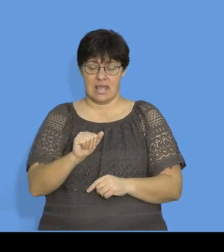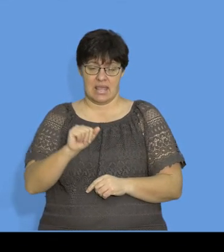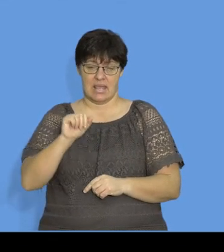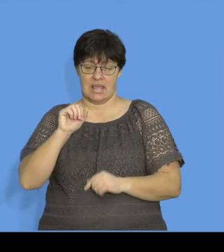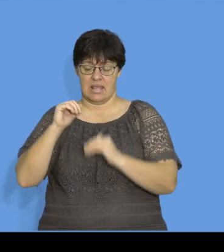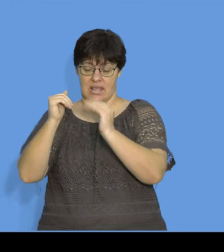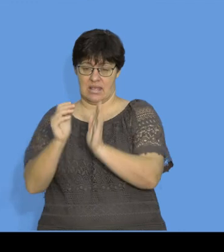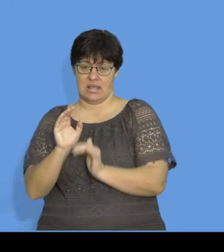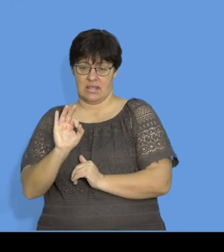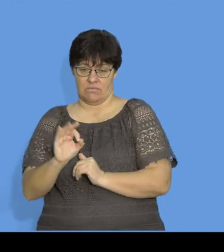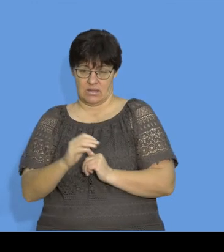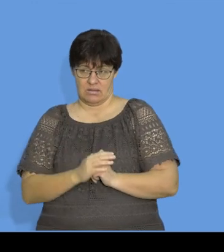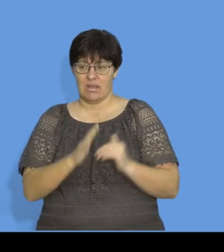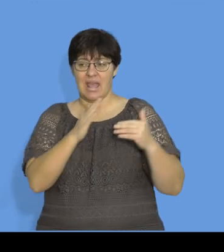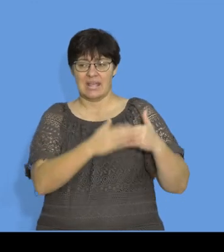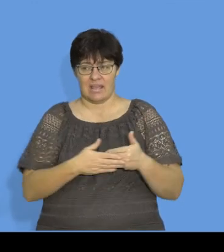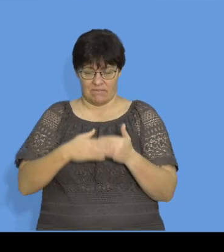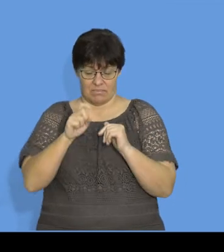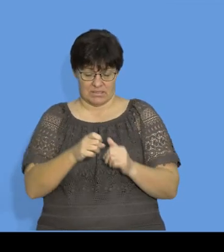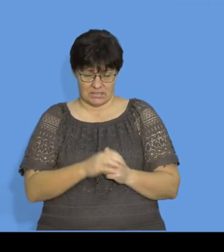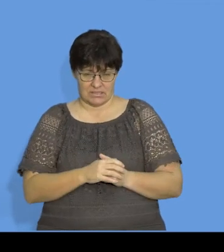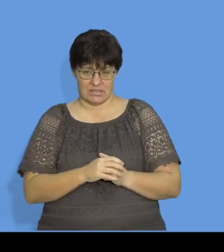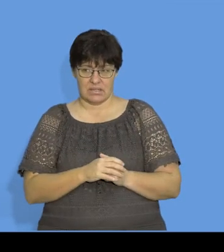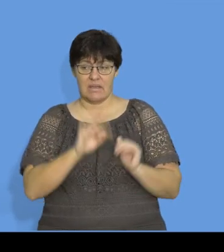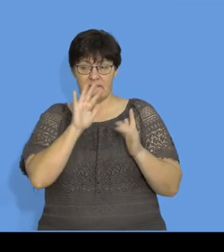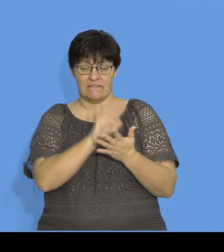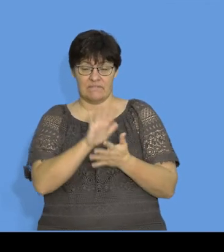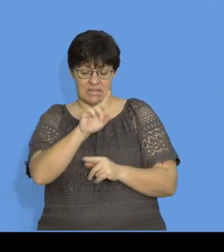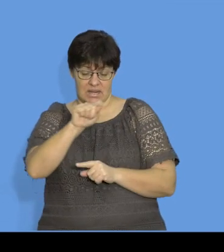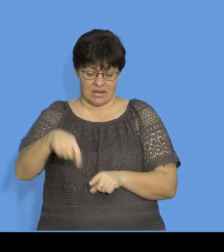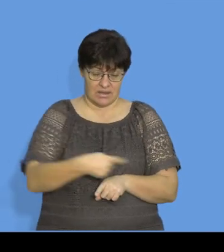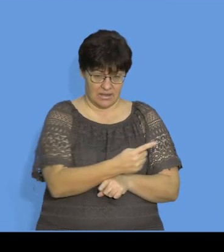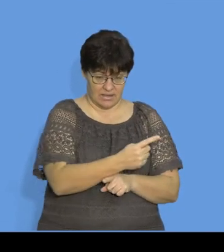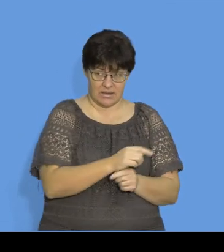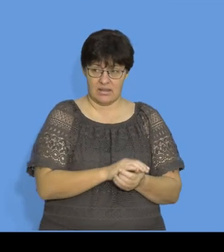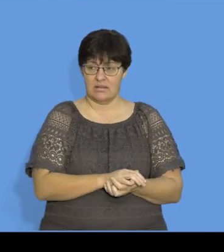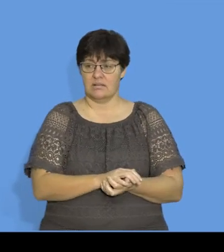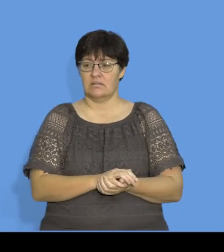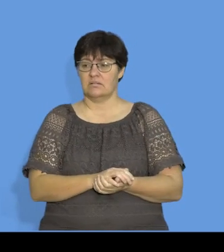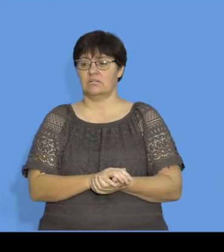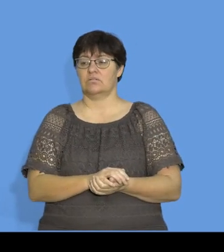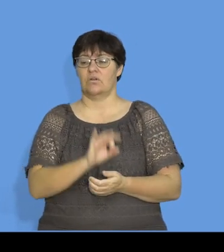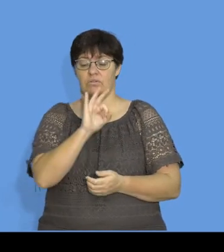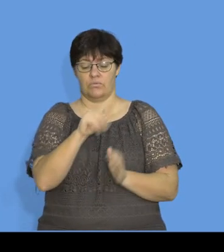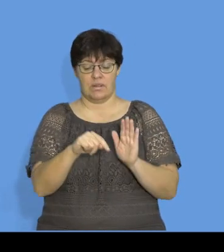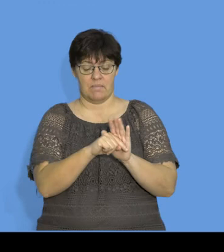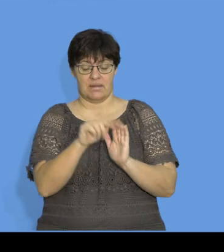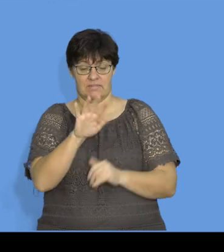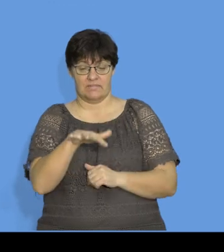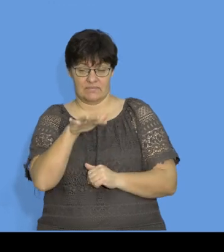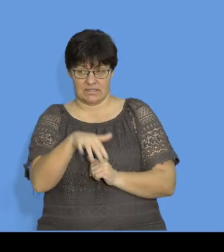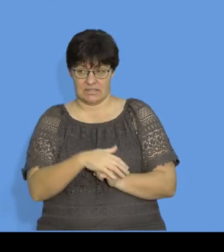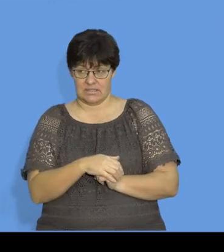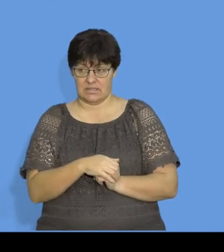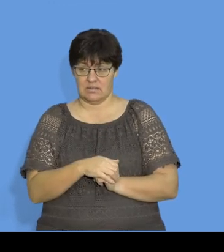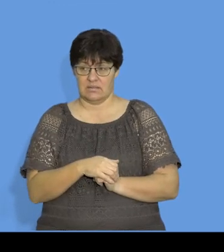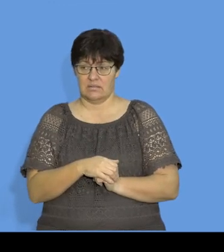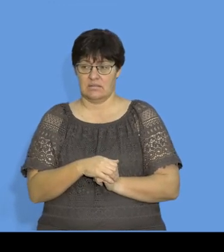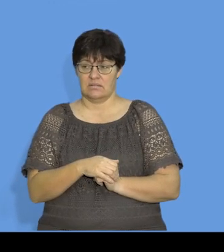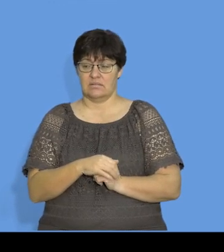A is 3. So now we need to be careful. So I'm going to take the 15 over, so it becomes 3 minus